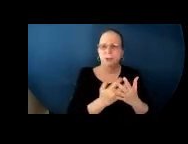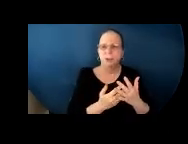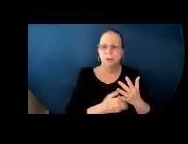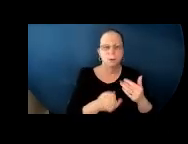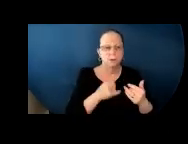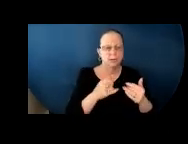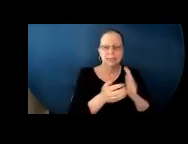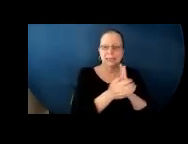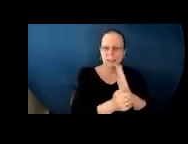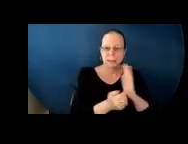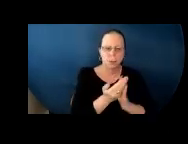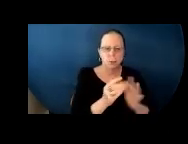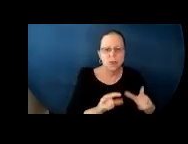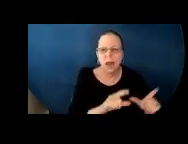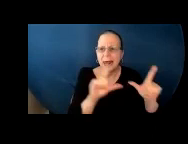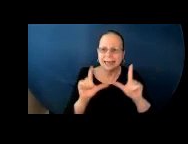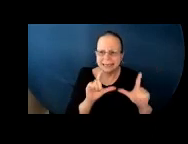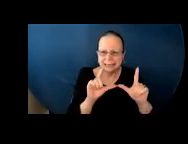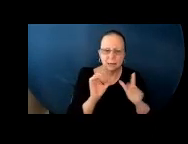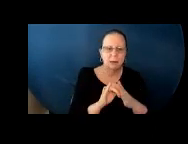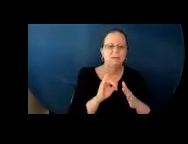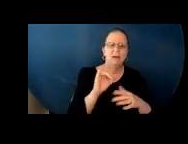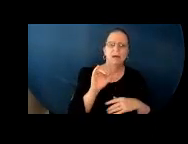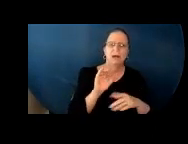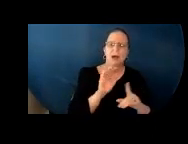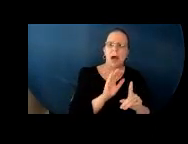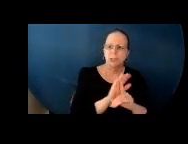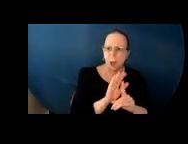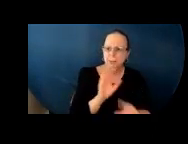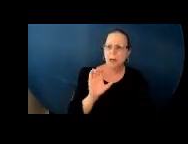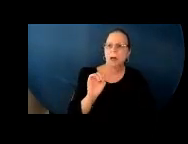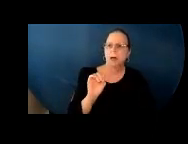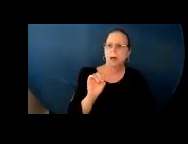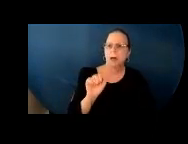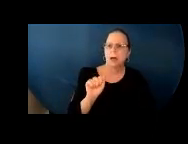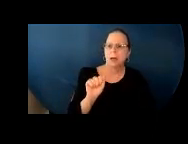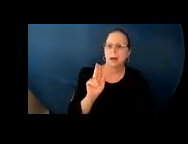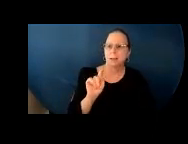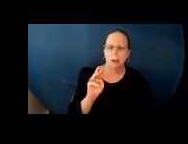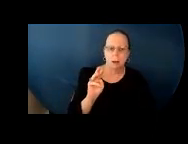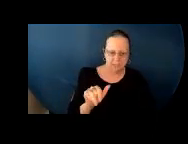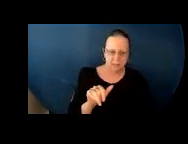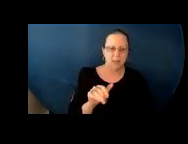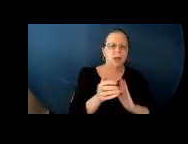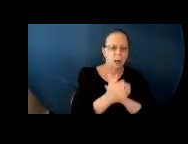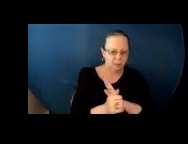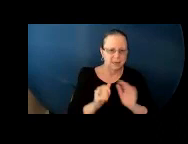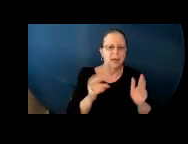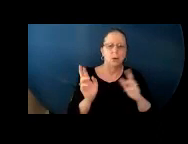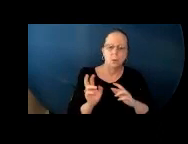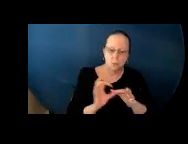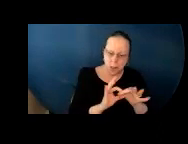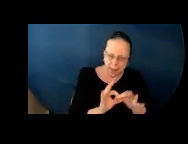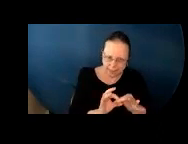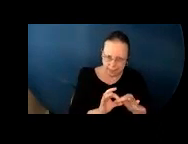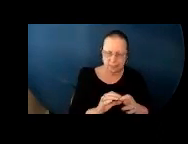of autonomy, competence, and relatedness, which will then lead to the self-determined graduate. So we're going to break